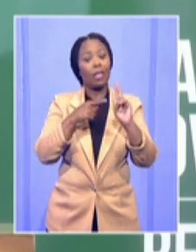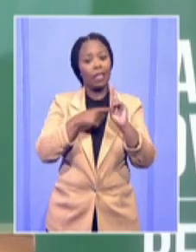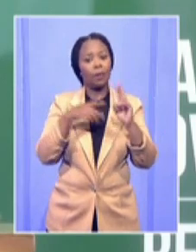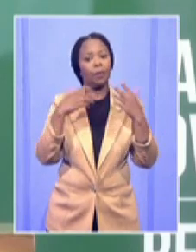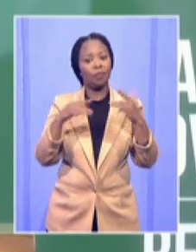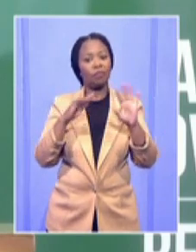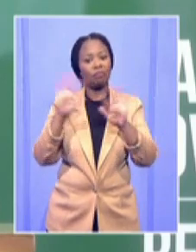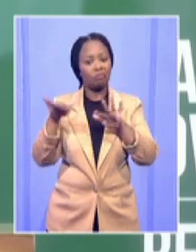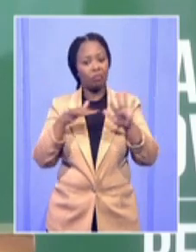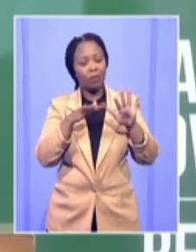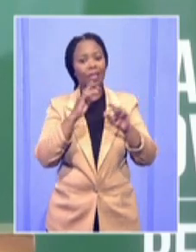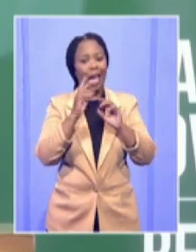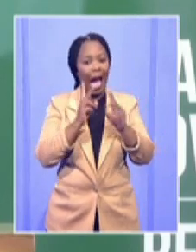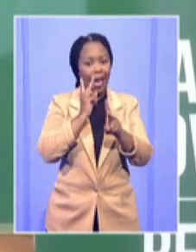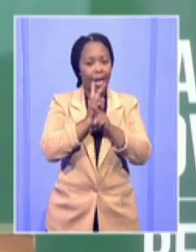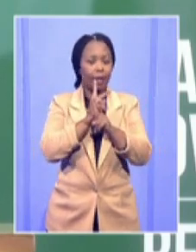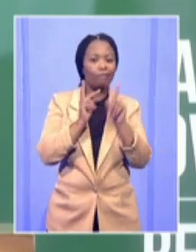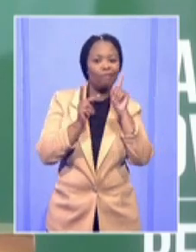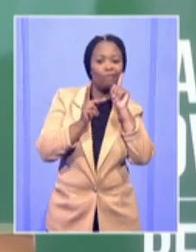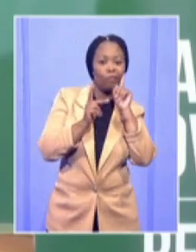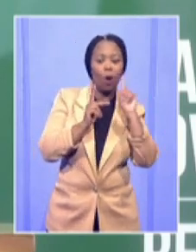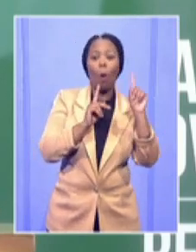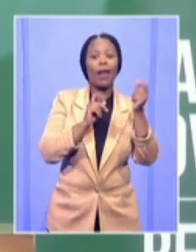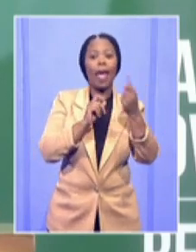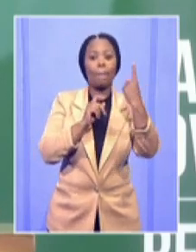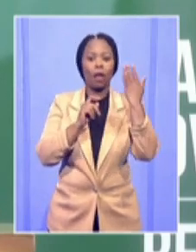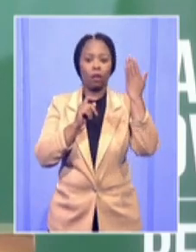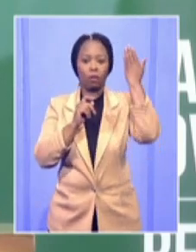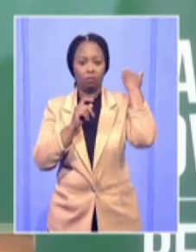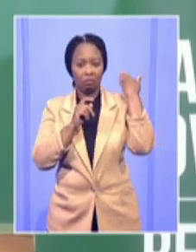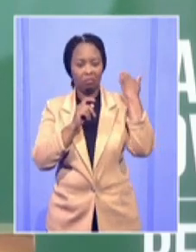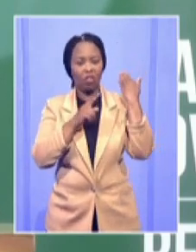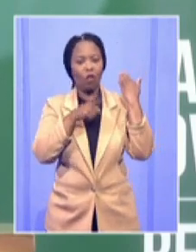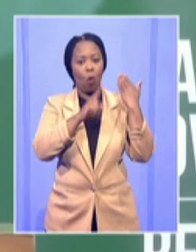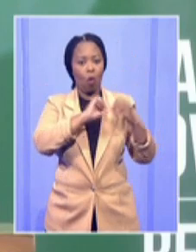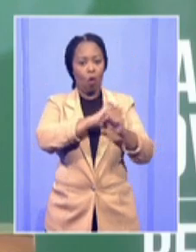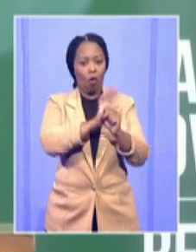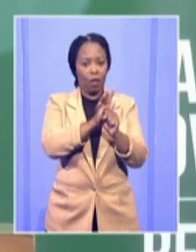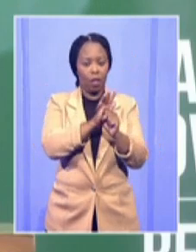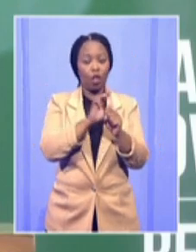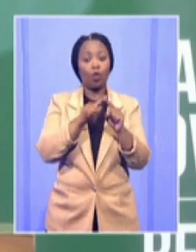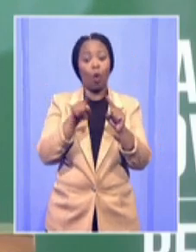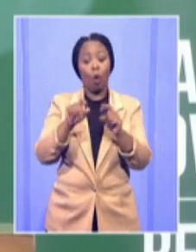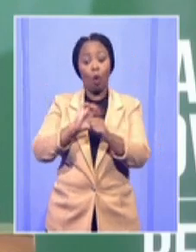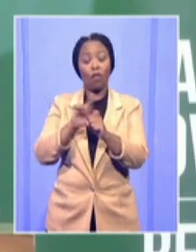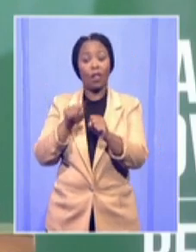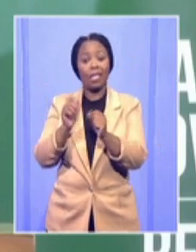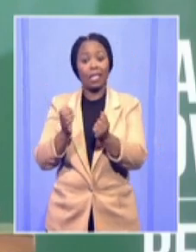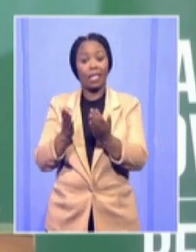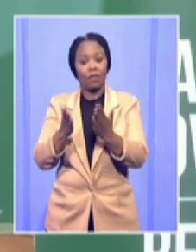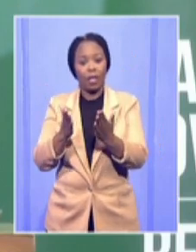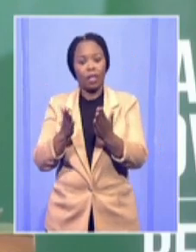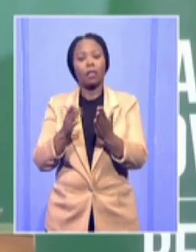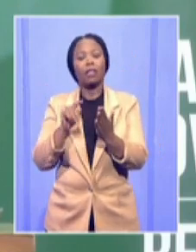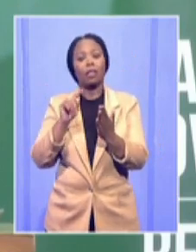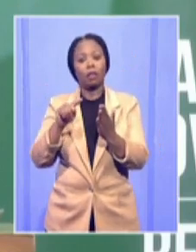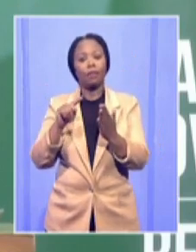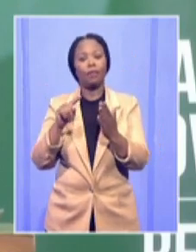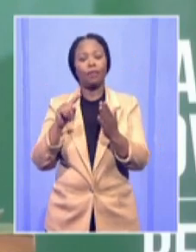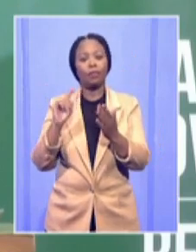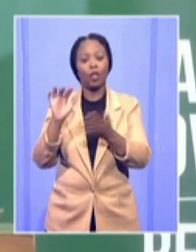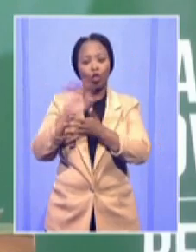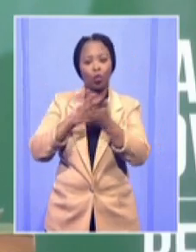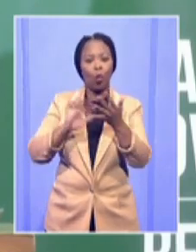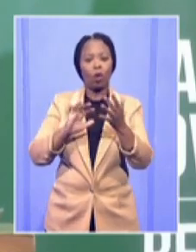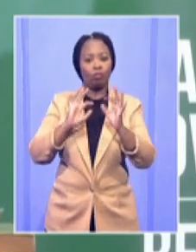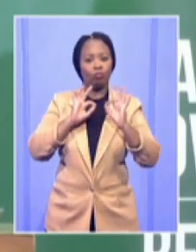future generations. The COVID-19 country report series, therefore, records the storyline and broad